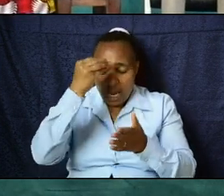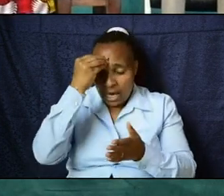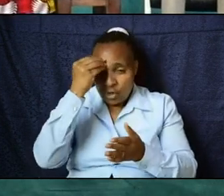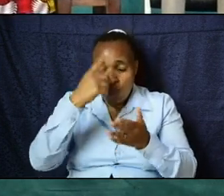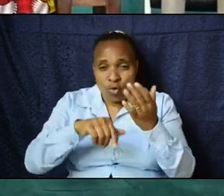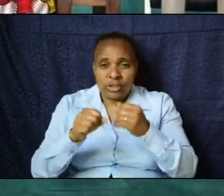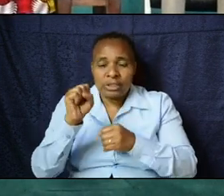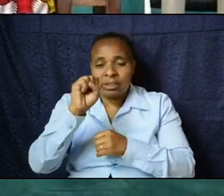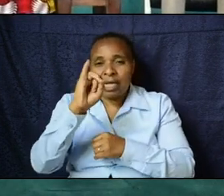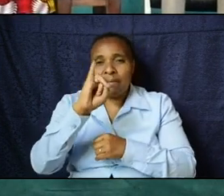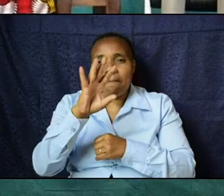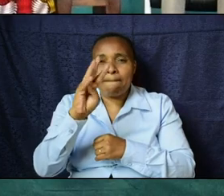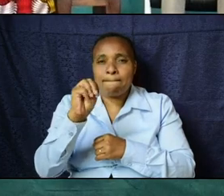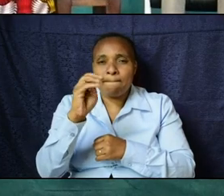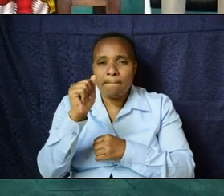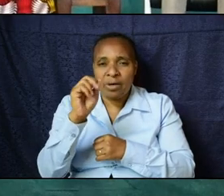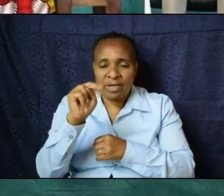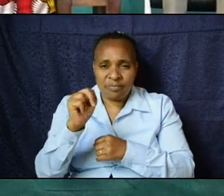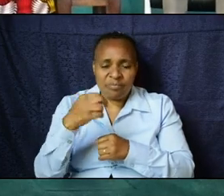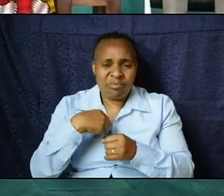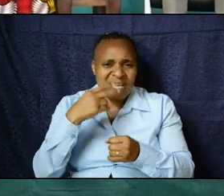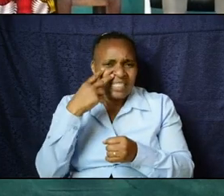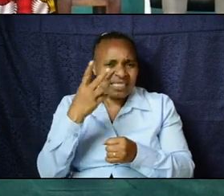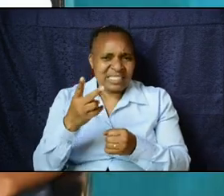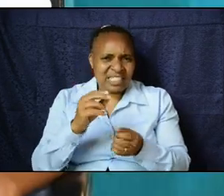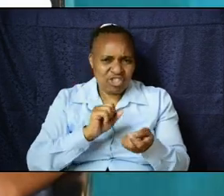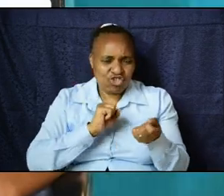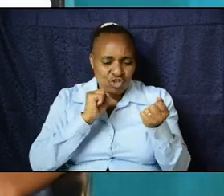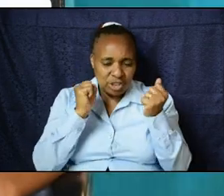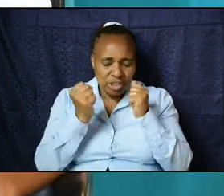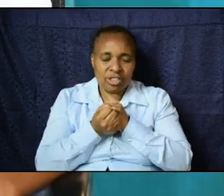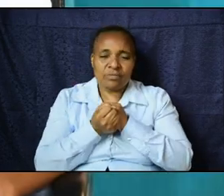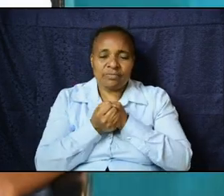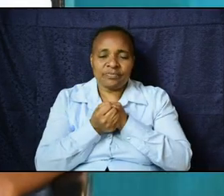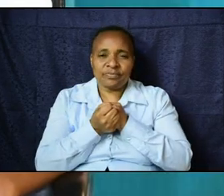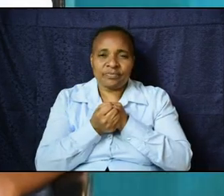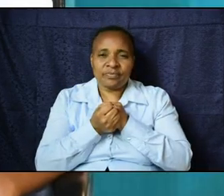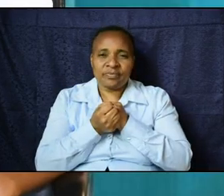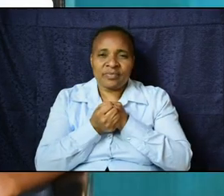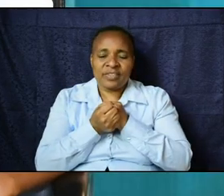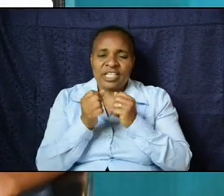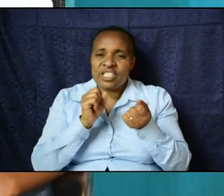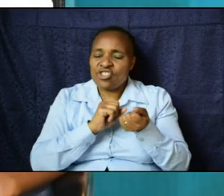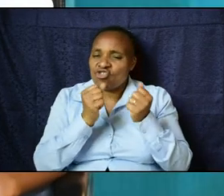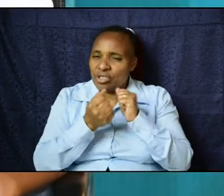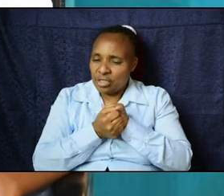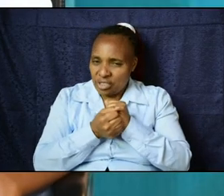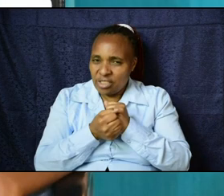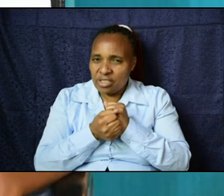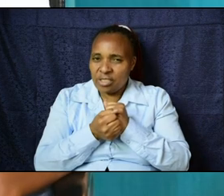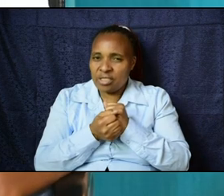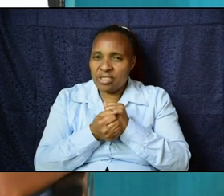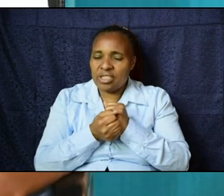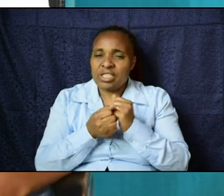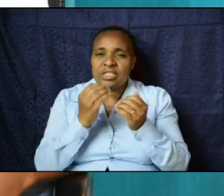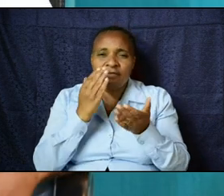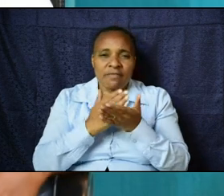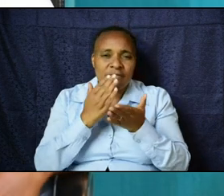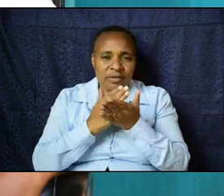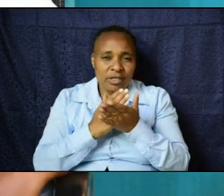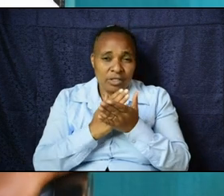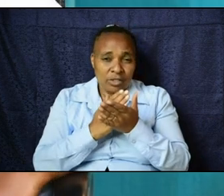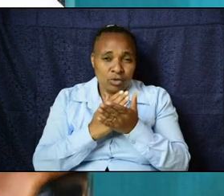lesson? I'd say change. Change. Change is really typical.